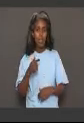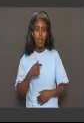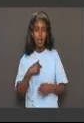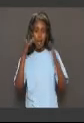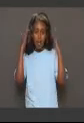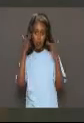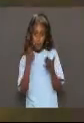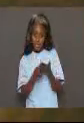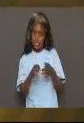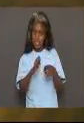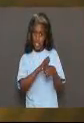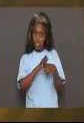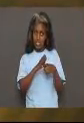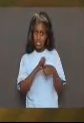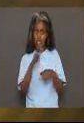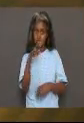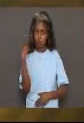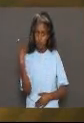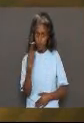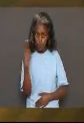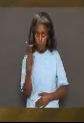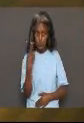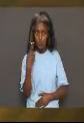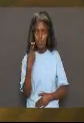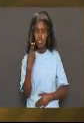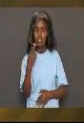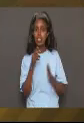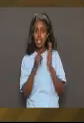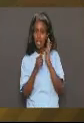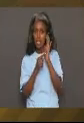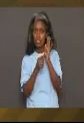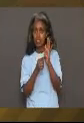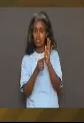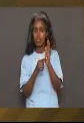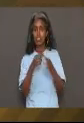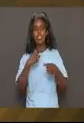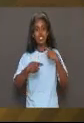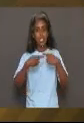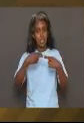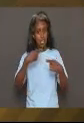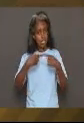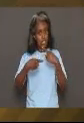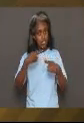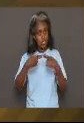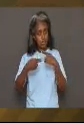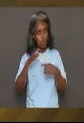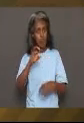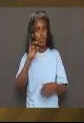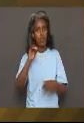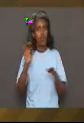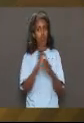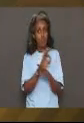done, students. I hope this exercise was useful in illustrating